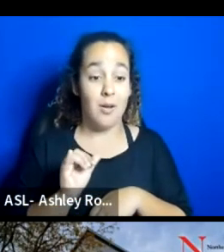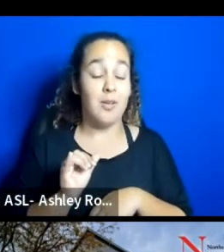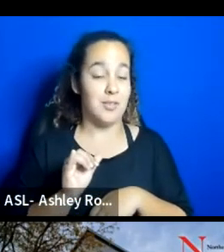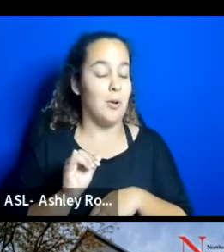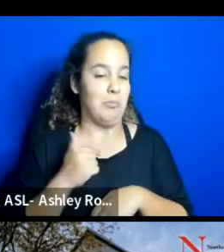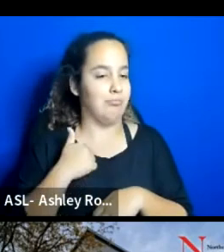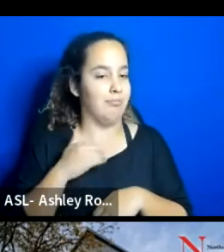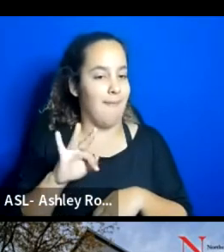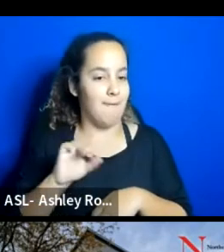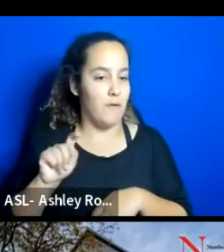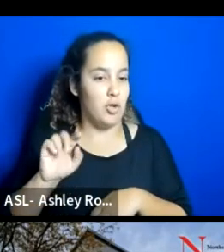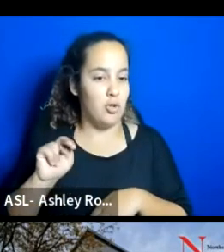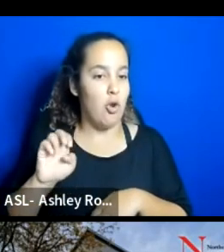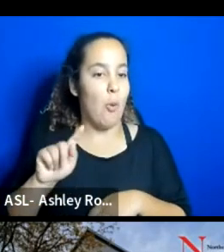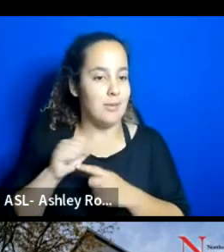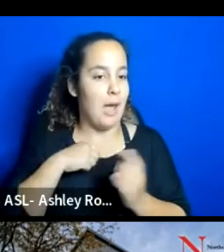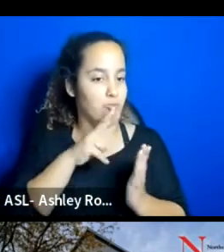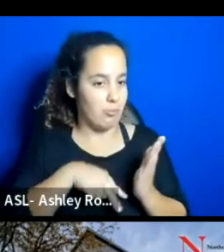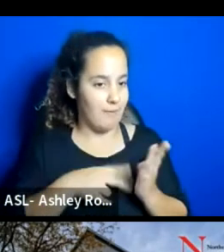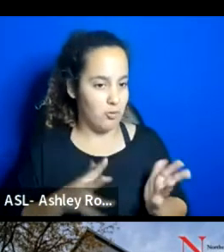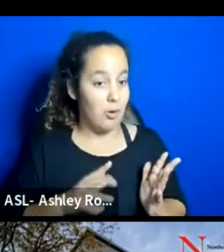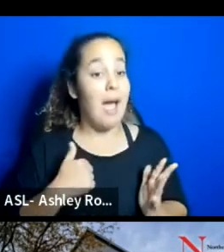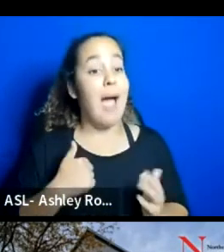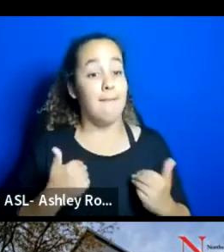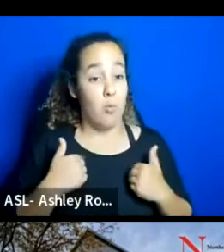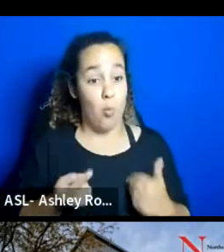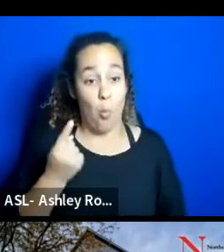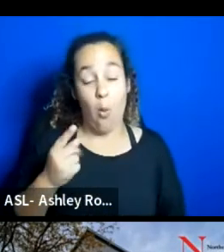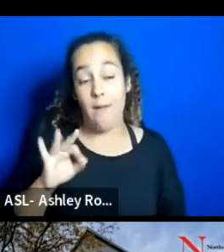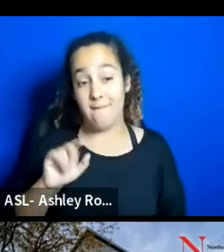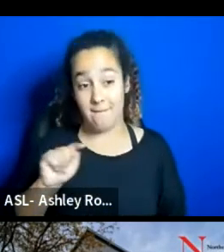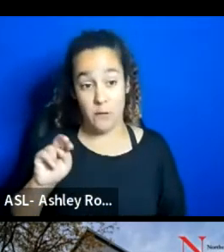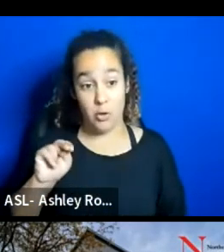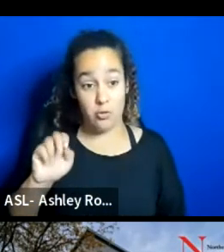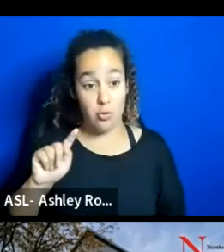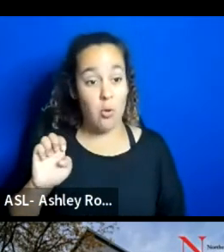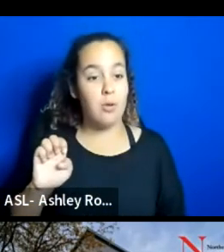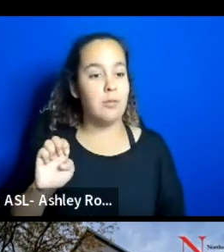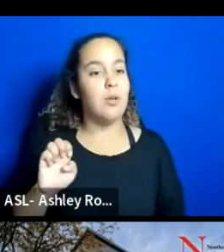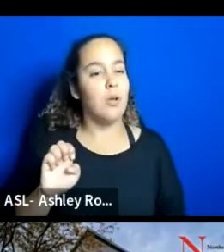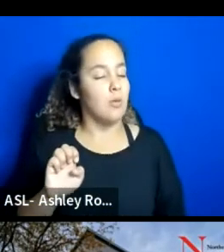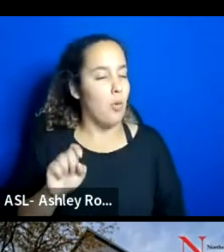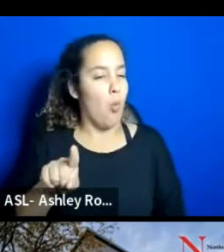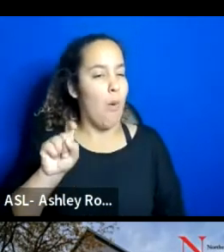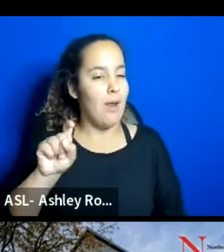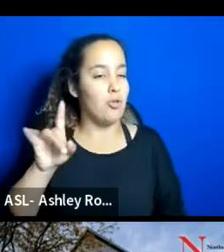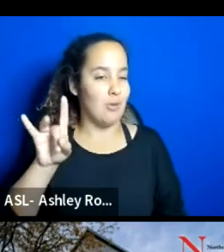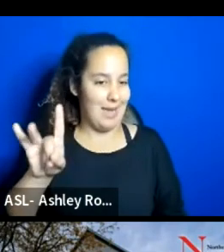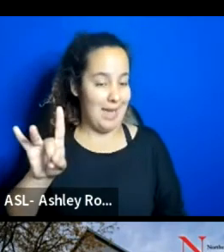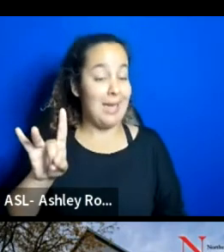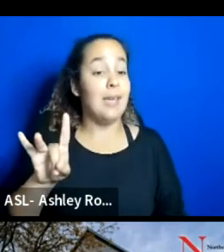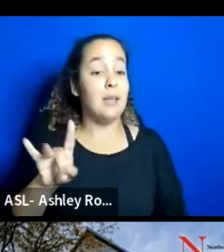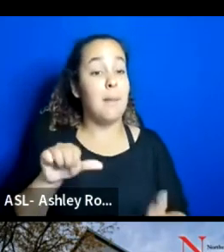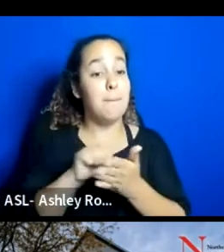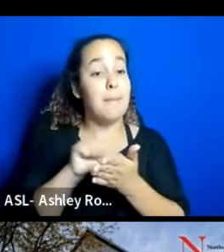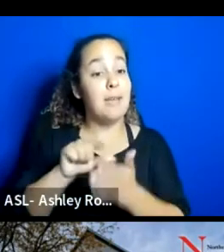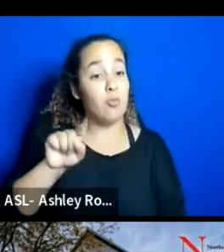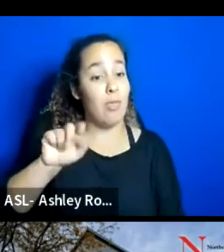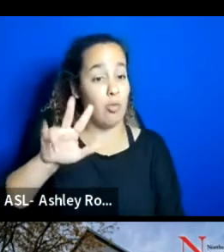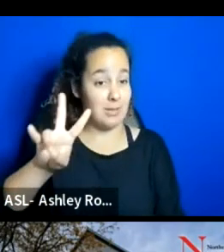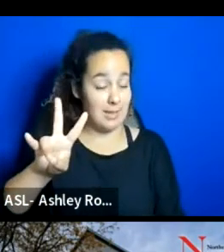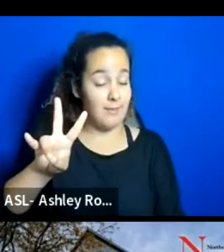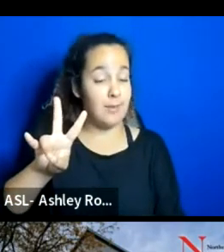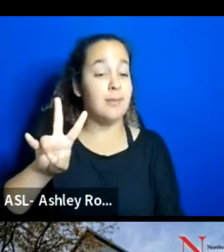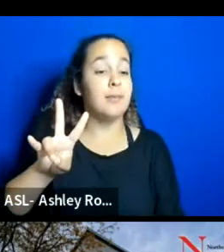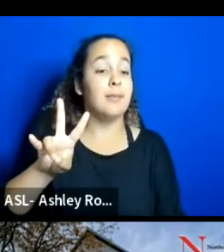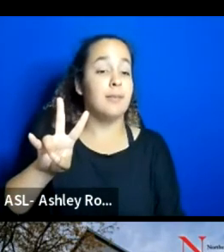footnotes, and I had one footnote that it was footnote 108 on page 127 that